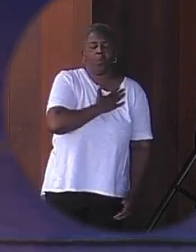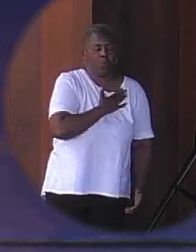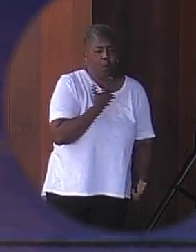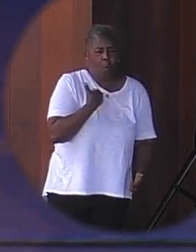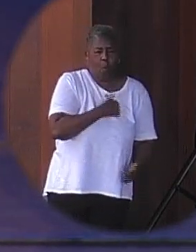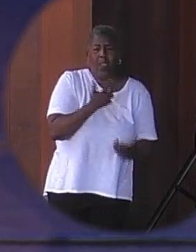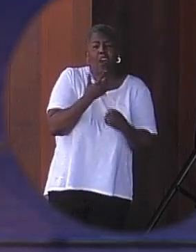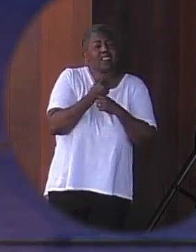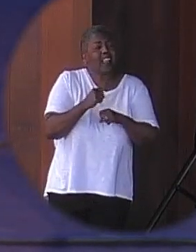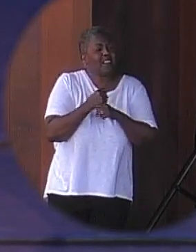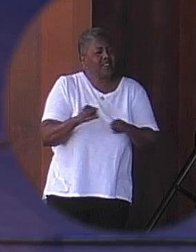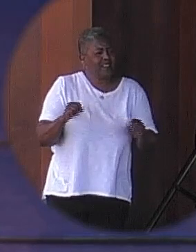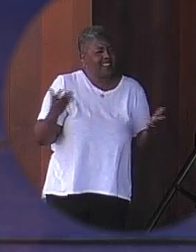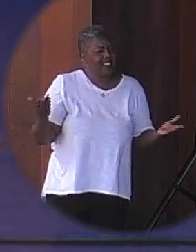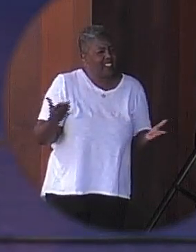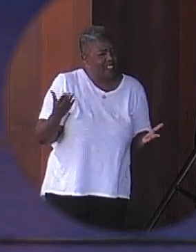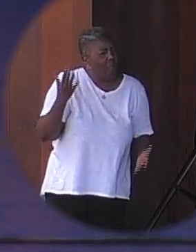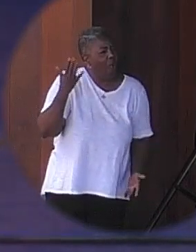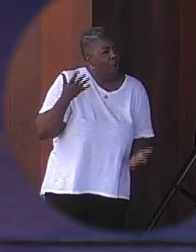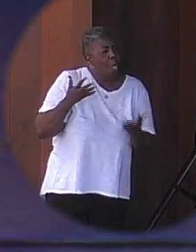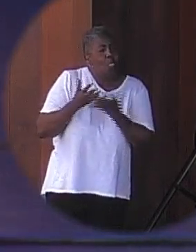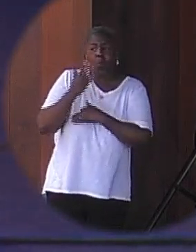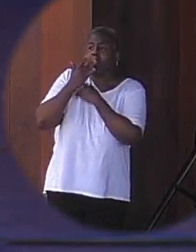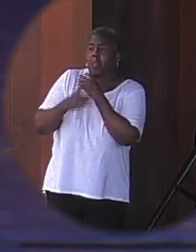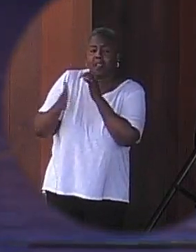We are saved by the blood.